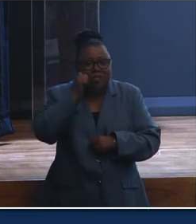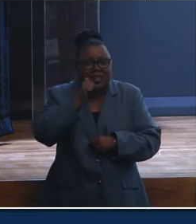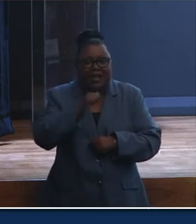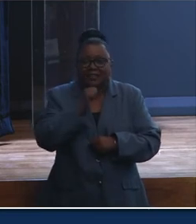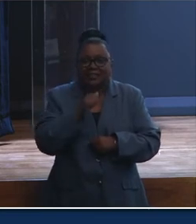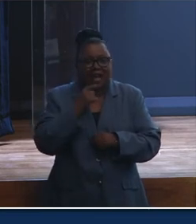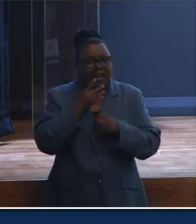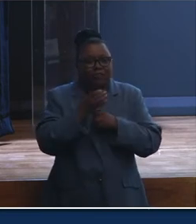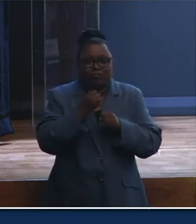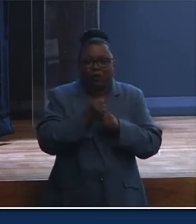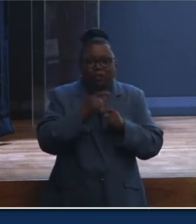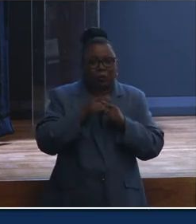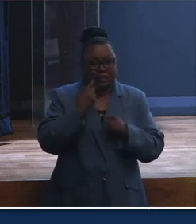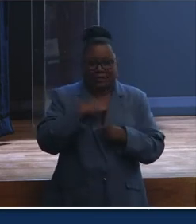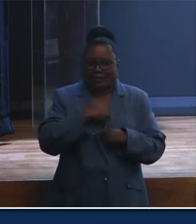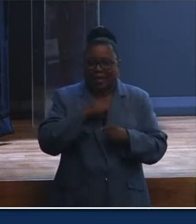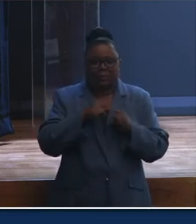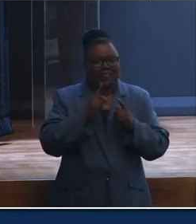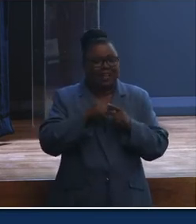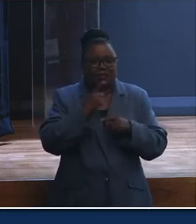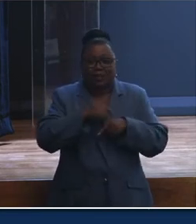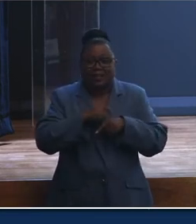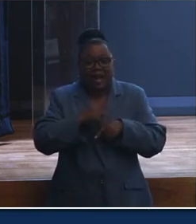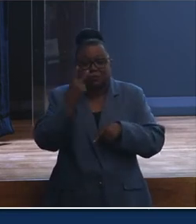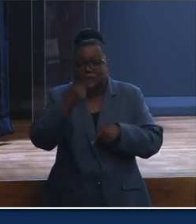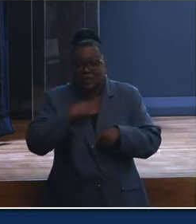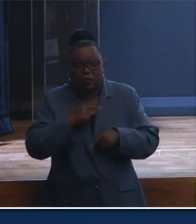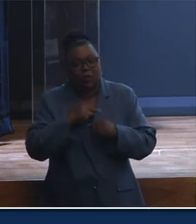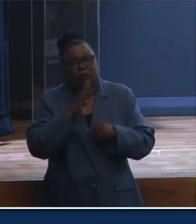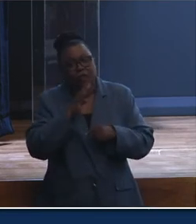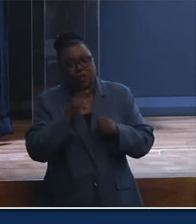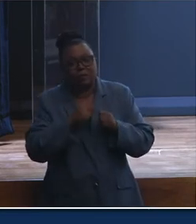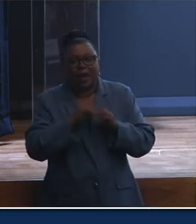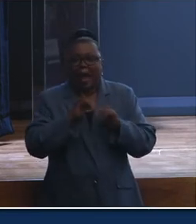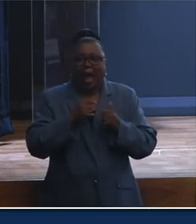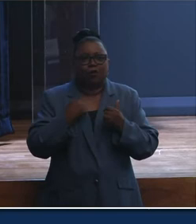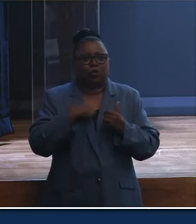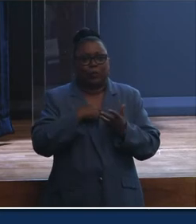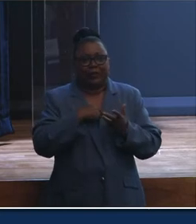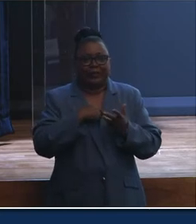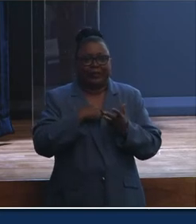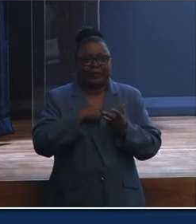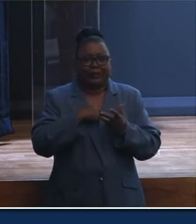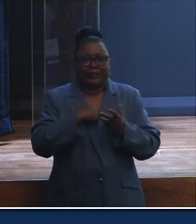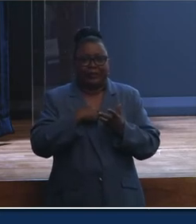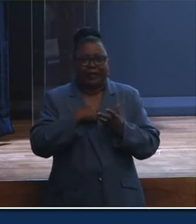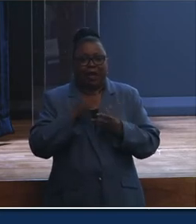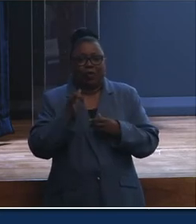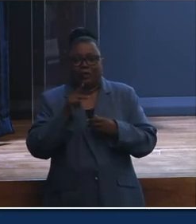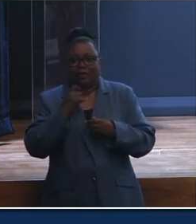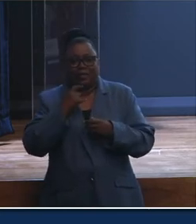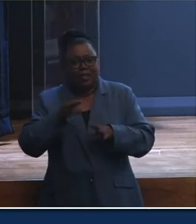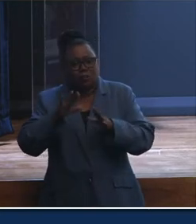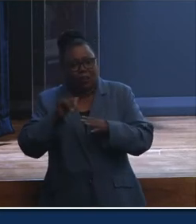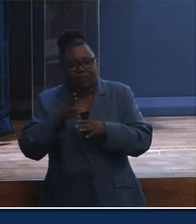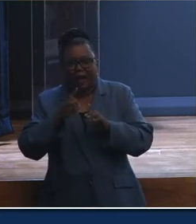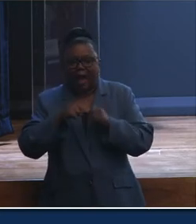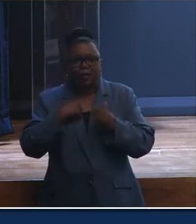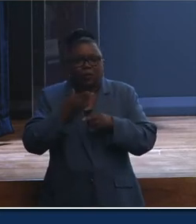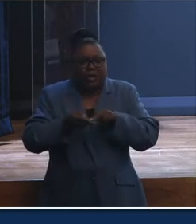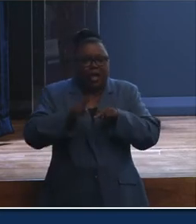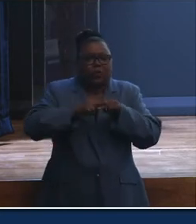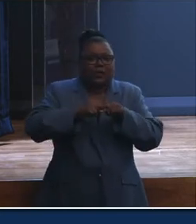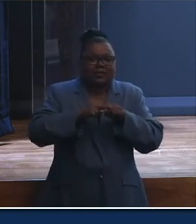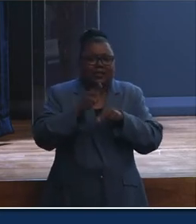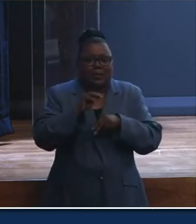It's not every 4 years when you see us, but that's the only time you see us. So when we talk about how do we, you know, Christine does an incredible job, but how do we increase